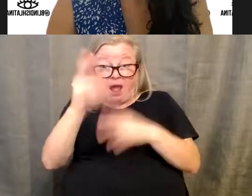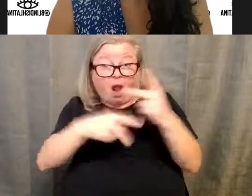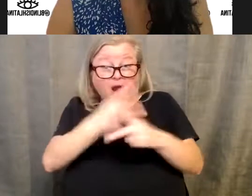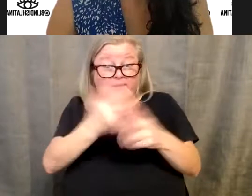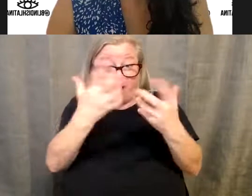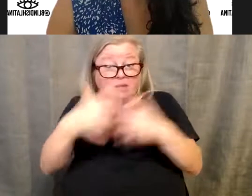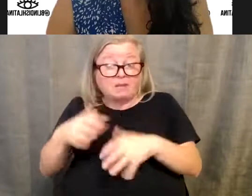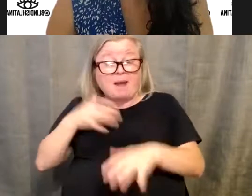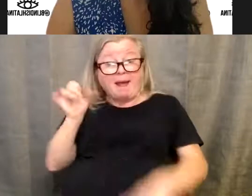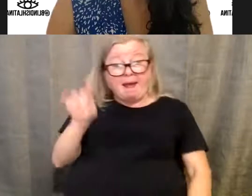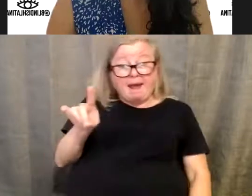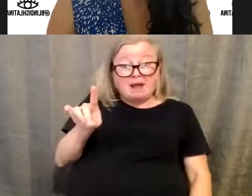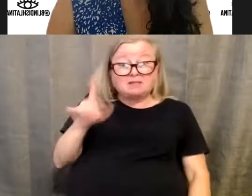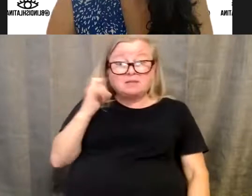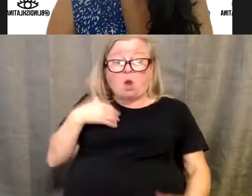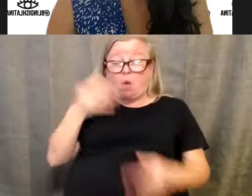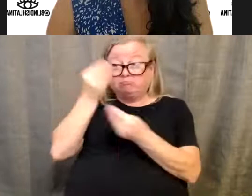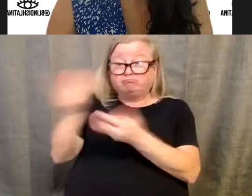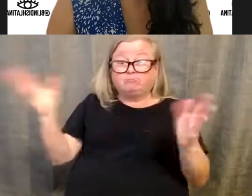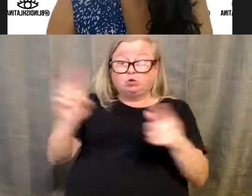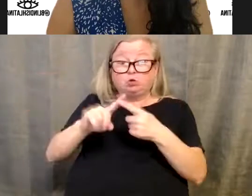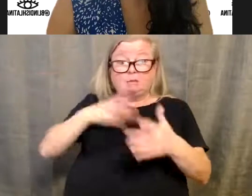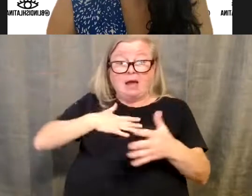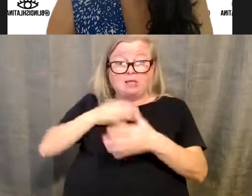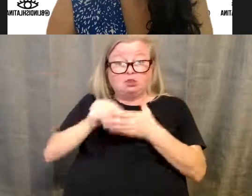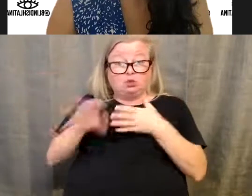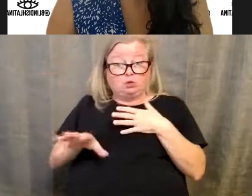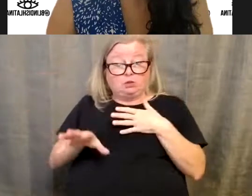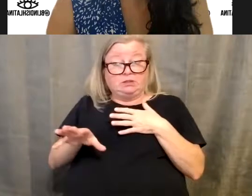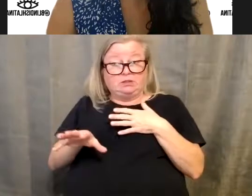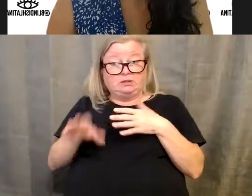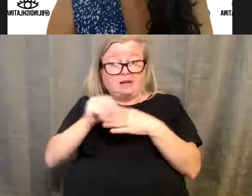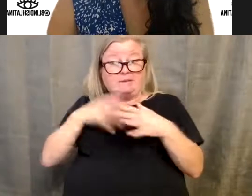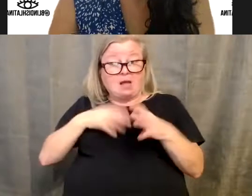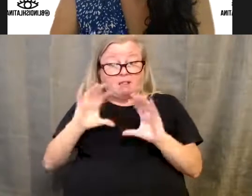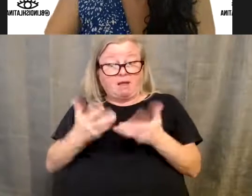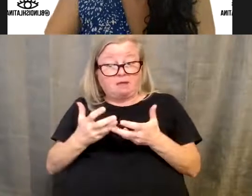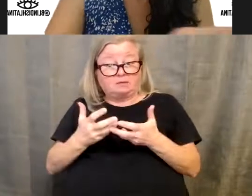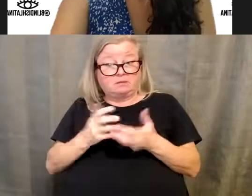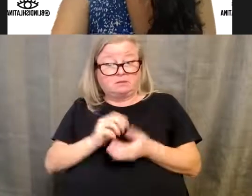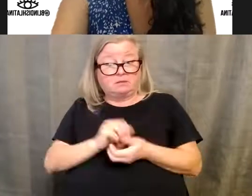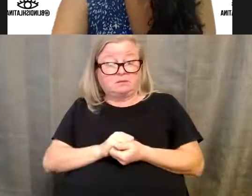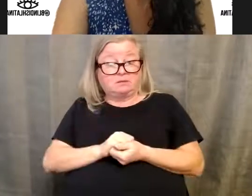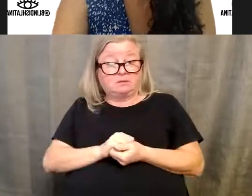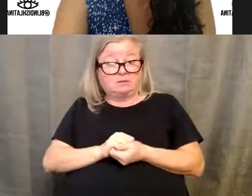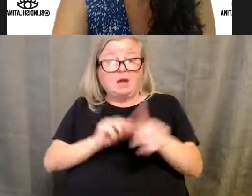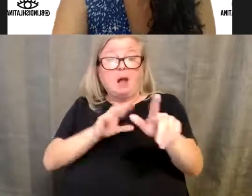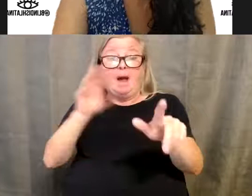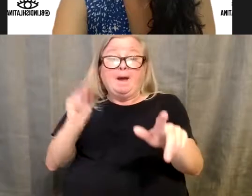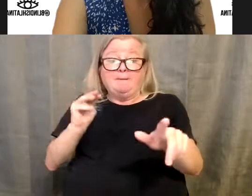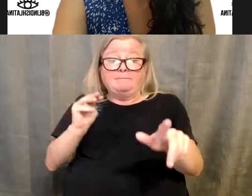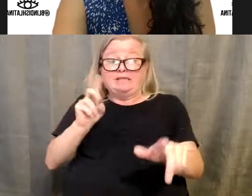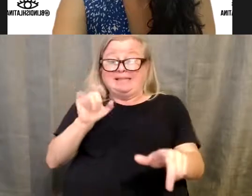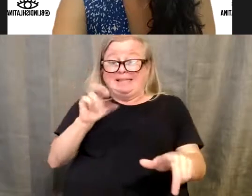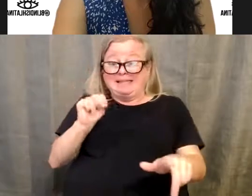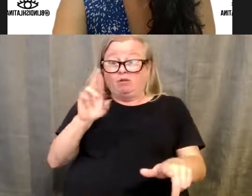I'm asking this because I want to give this information to my students that is in my class. So Dean Roberts, if you